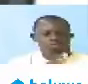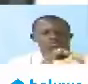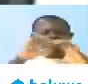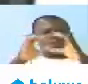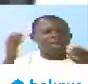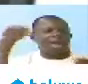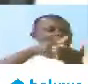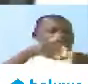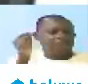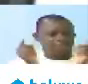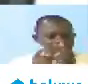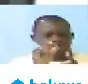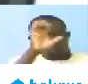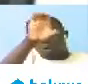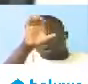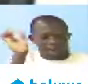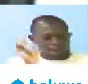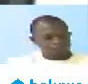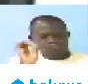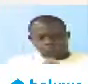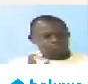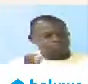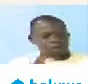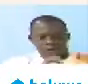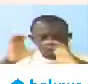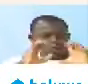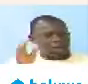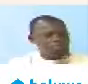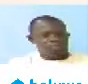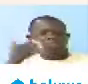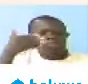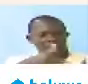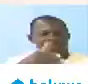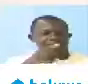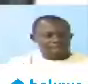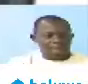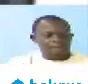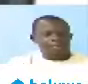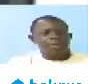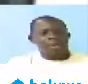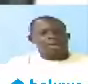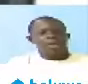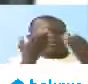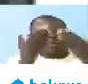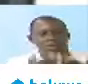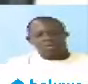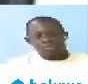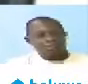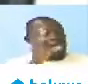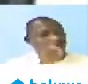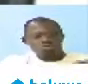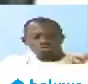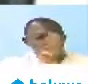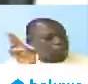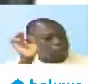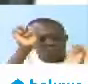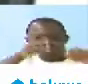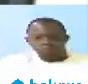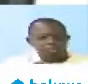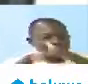no time. There was a breakdown of communication at the time we arrived. They said we cannot go